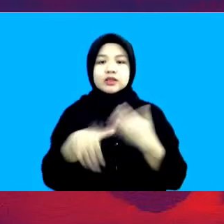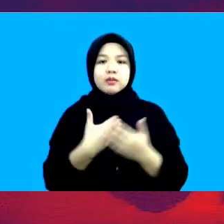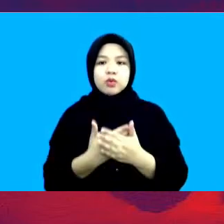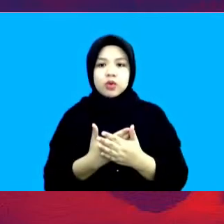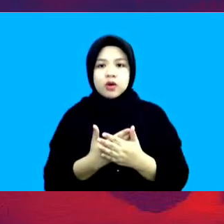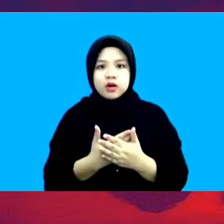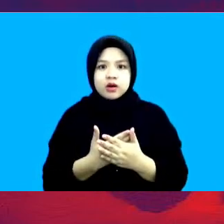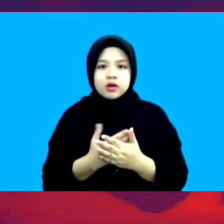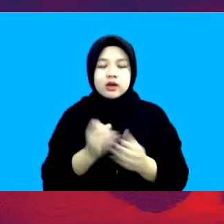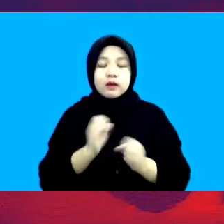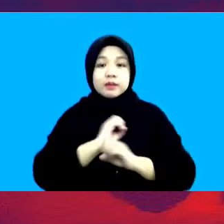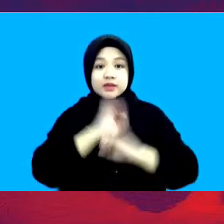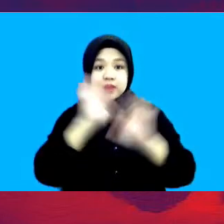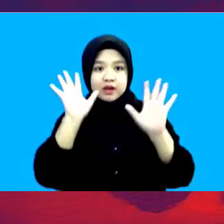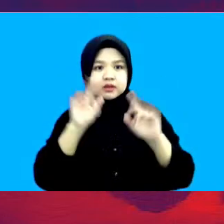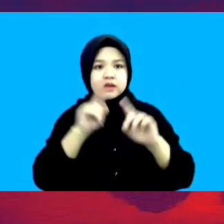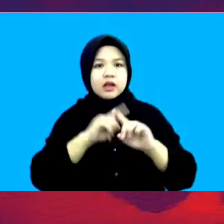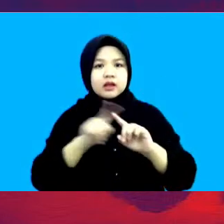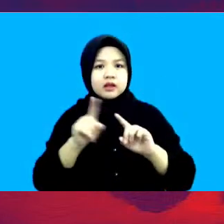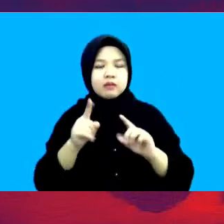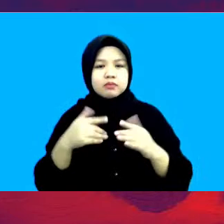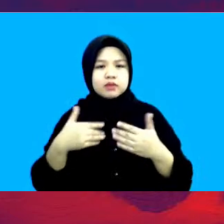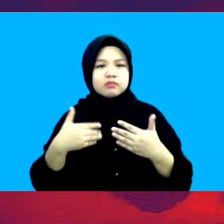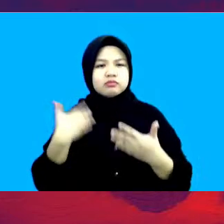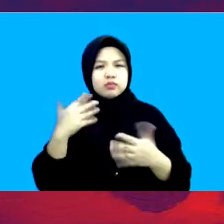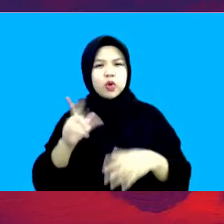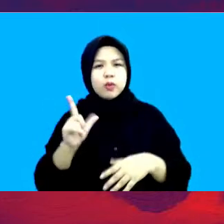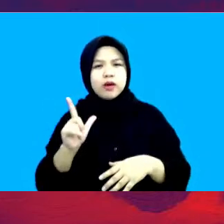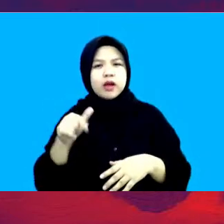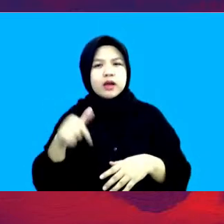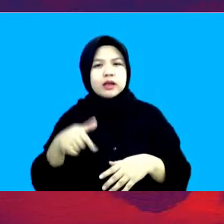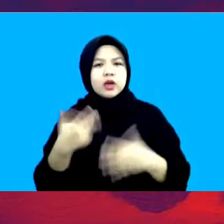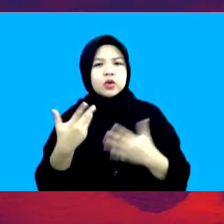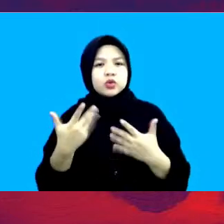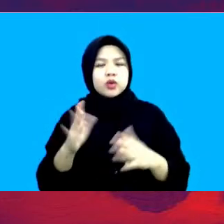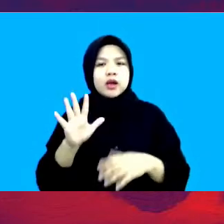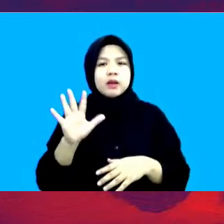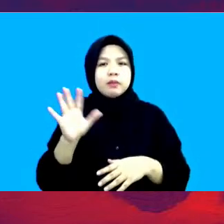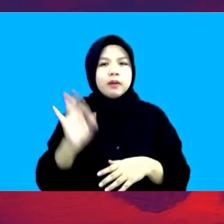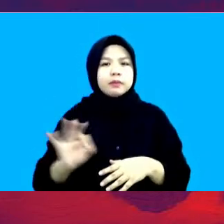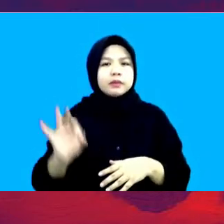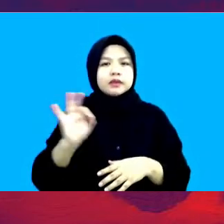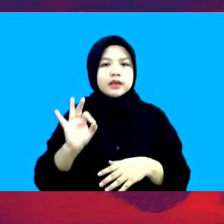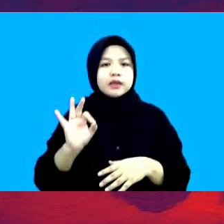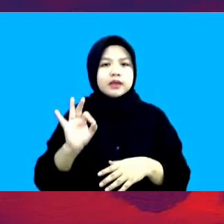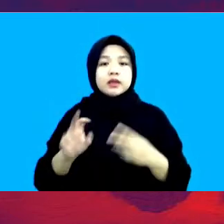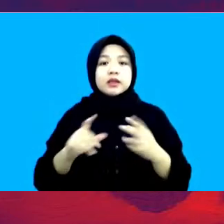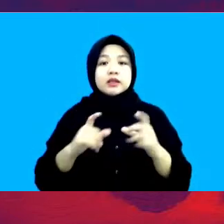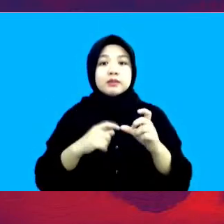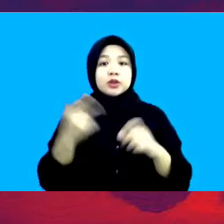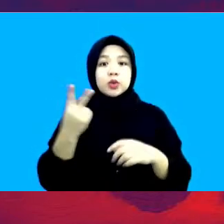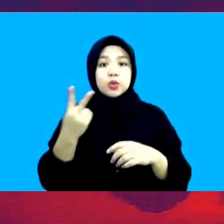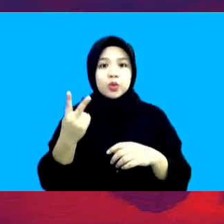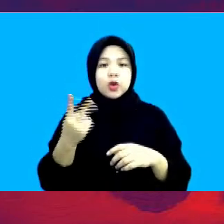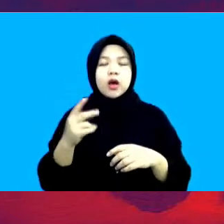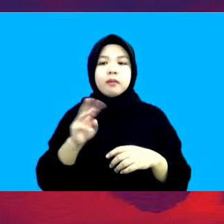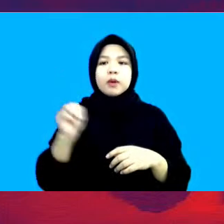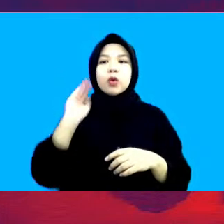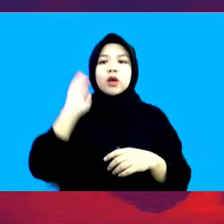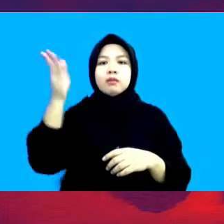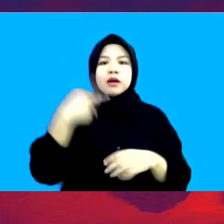but so far so good. In the first quarter, we had 5%. In the second quarter, the data is going to be announced next week. We are